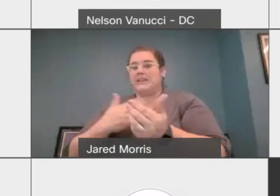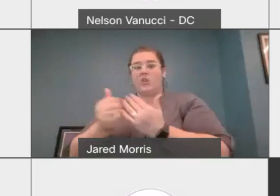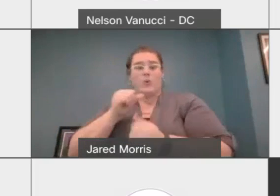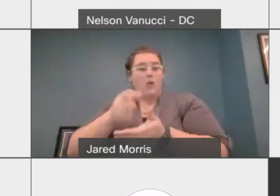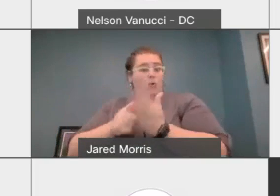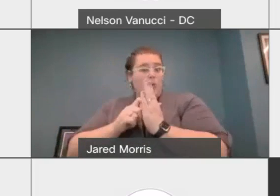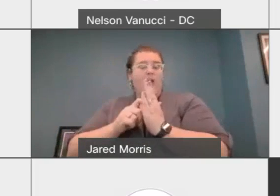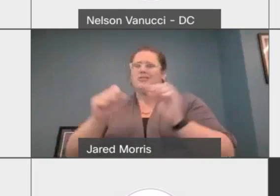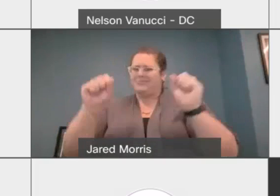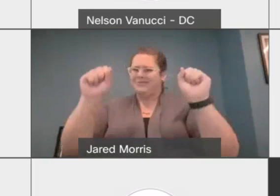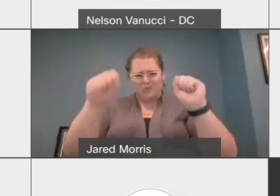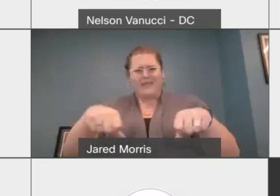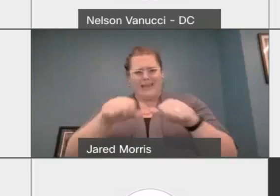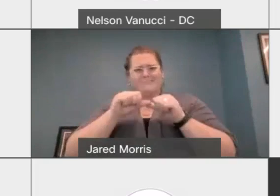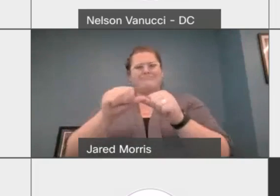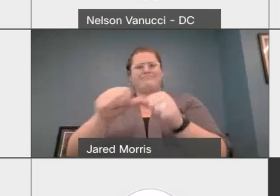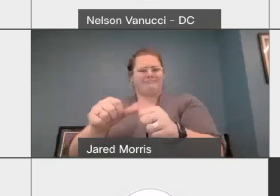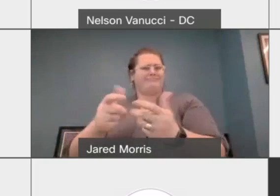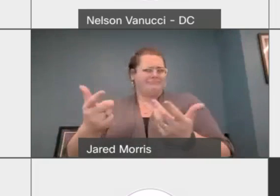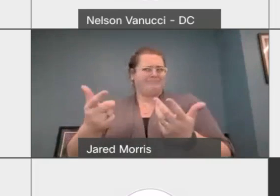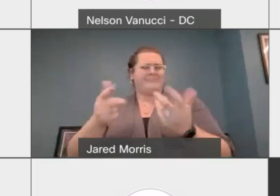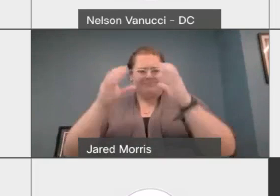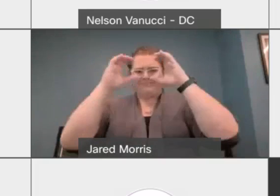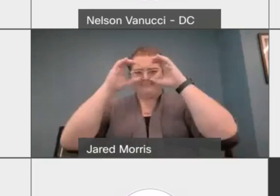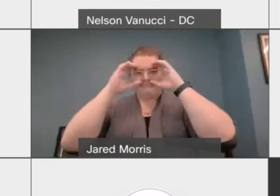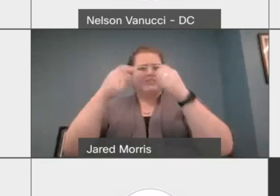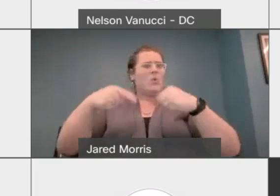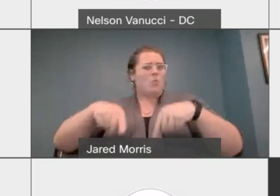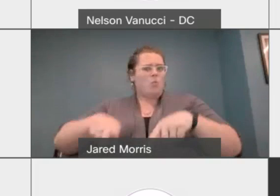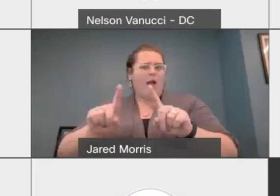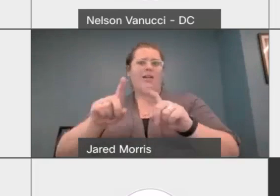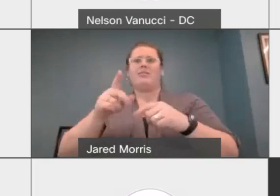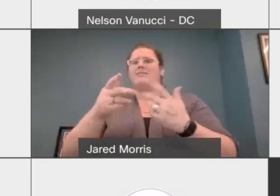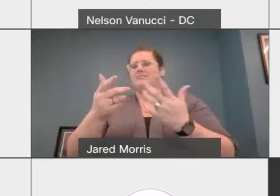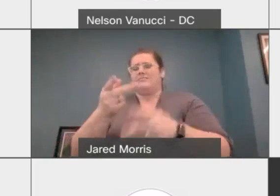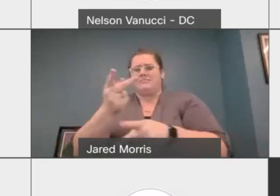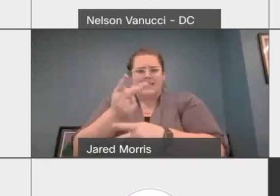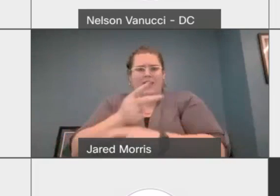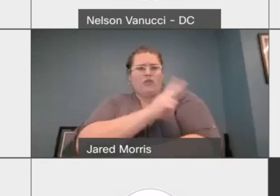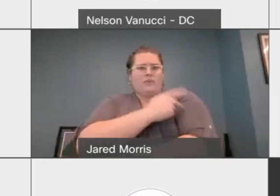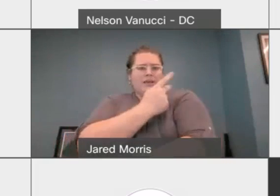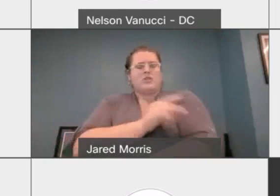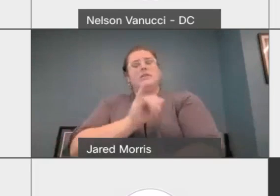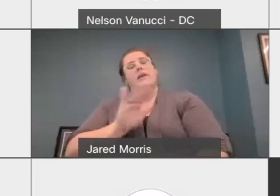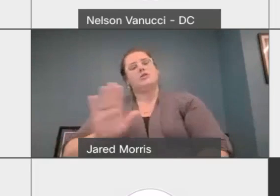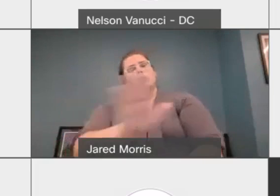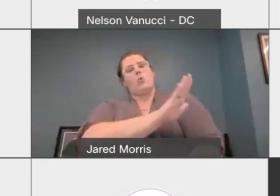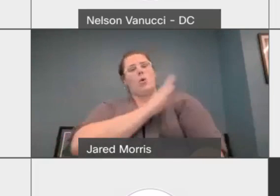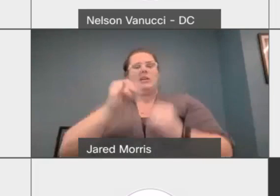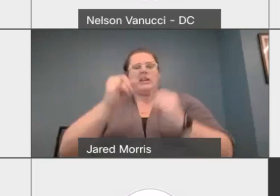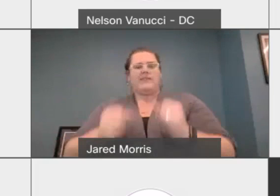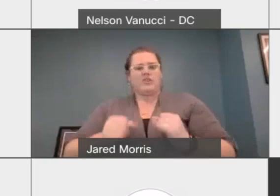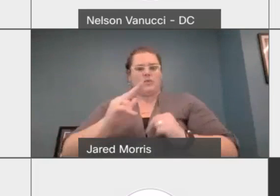wearing eye protection when caring for patients. That's an individual operational decision that can be made at the facility